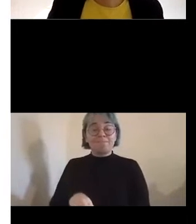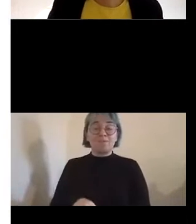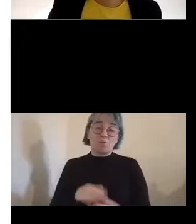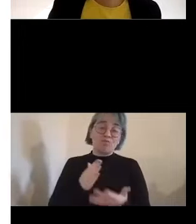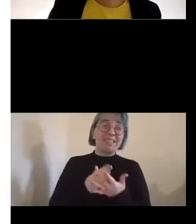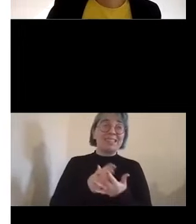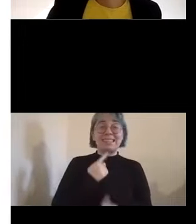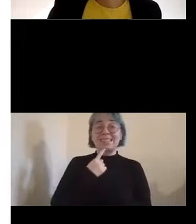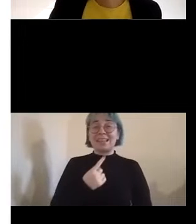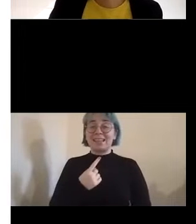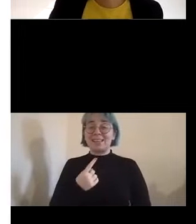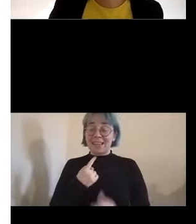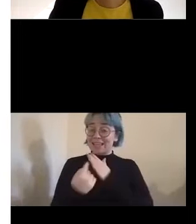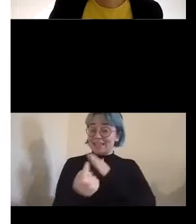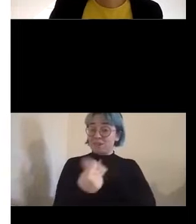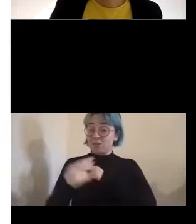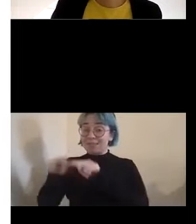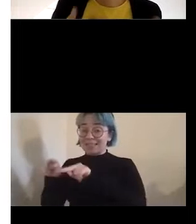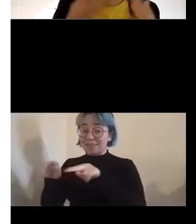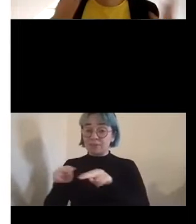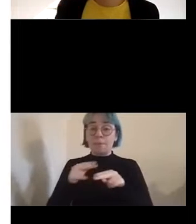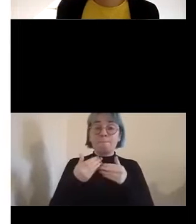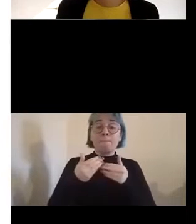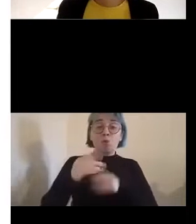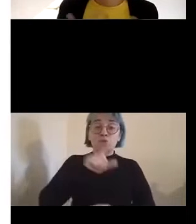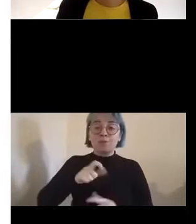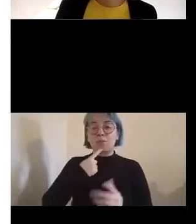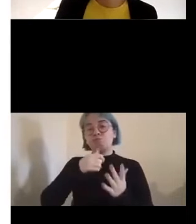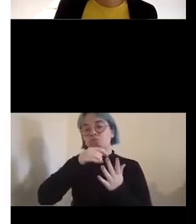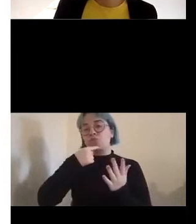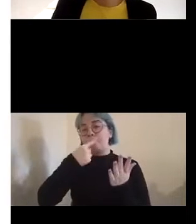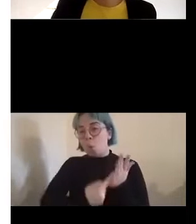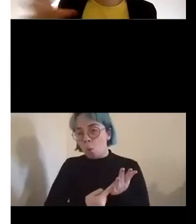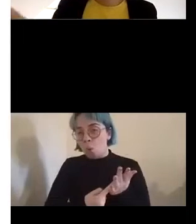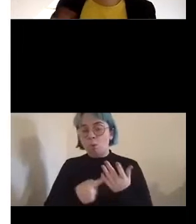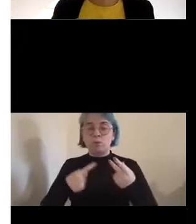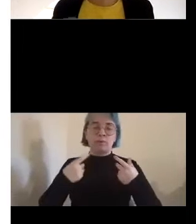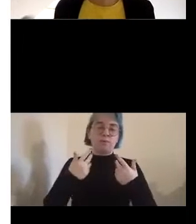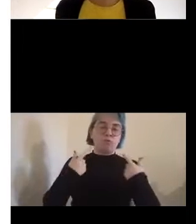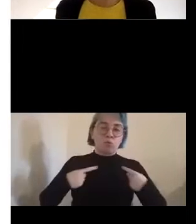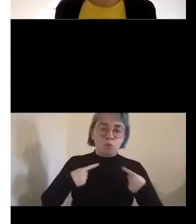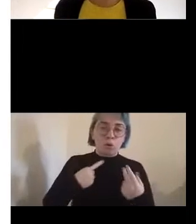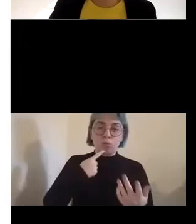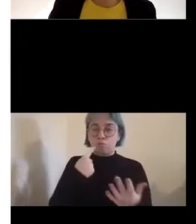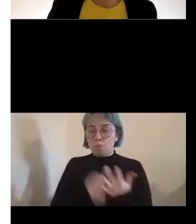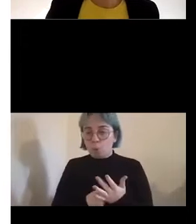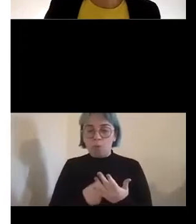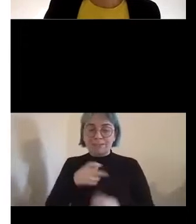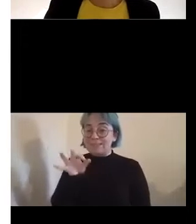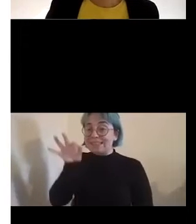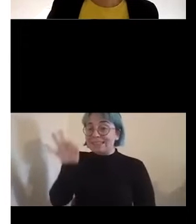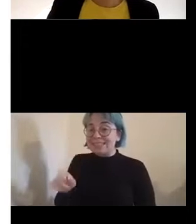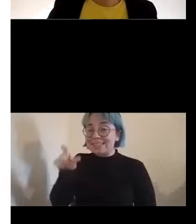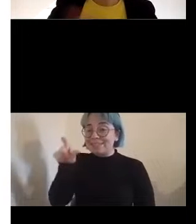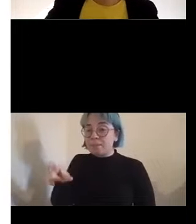speaking, the individual assessment would be in most countries a report by a social worker or by a specific body,